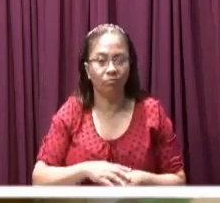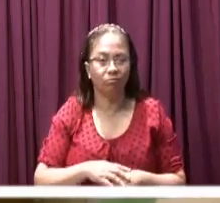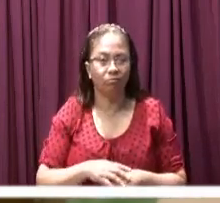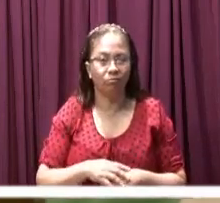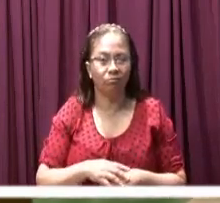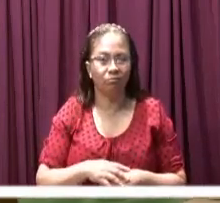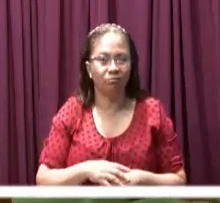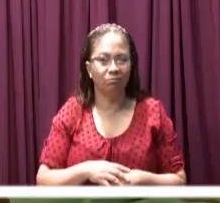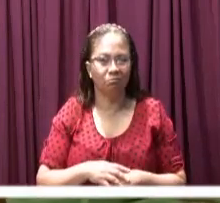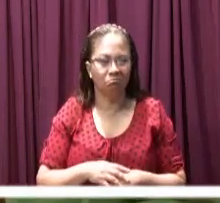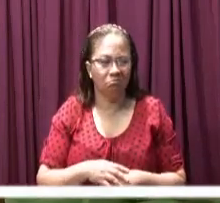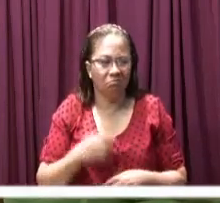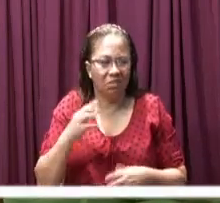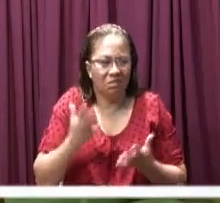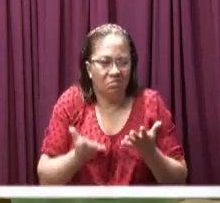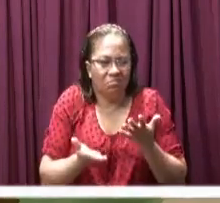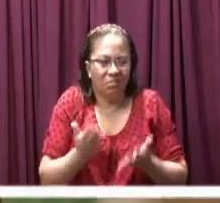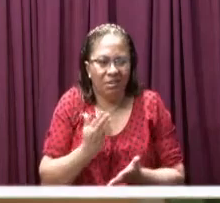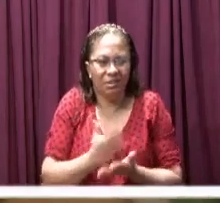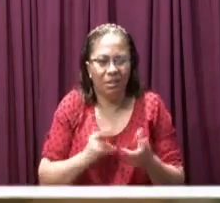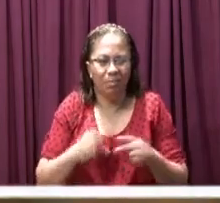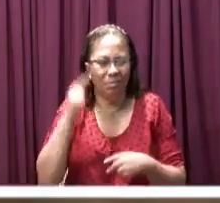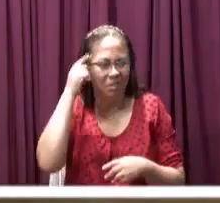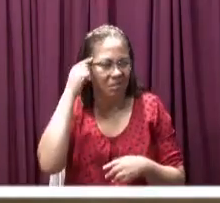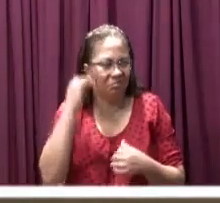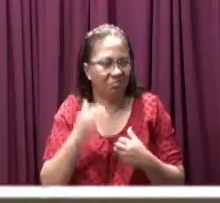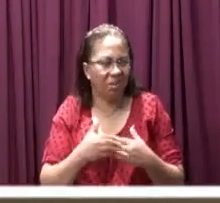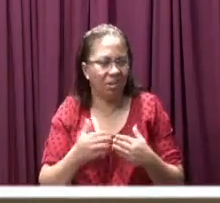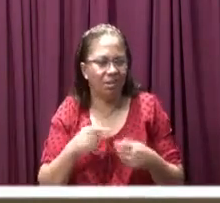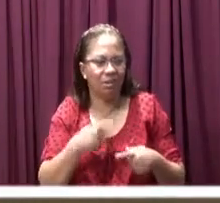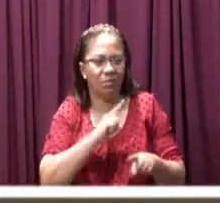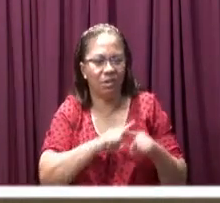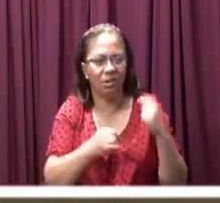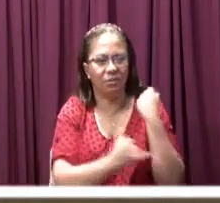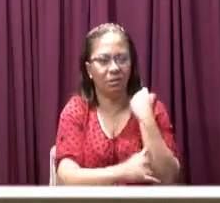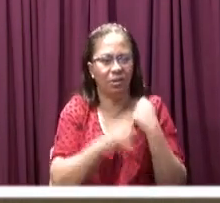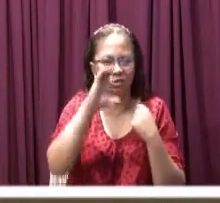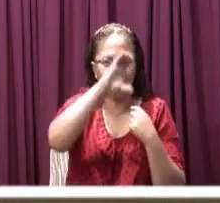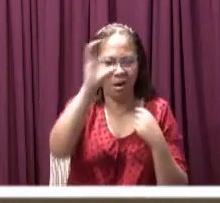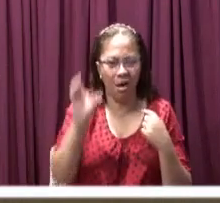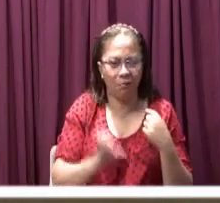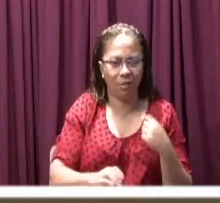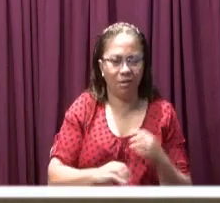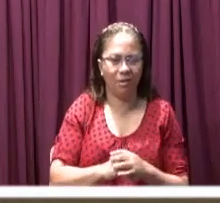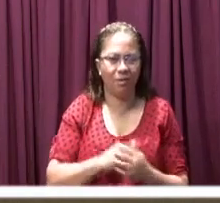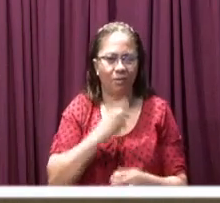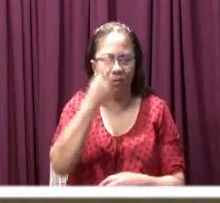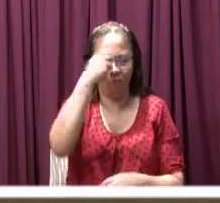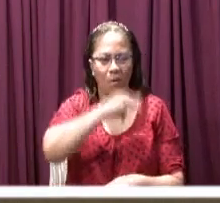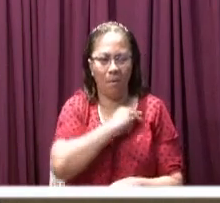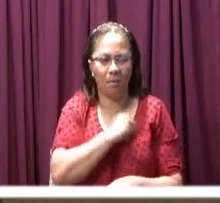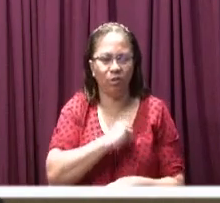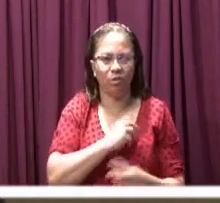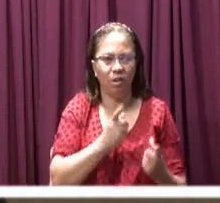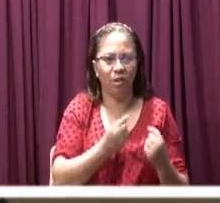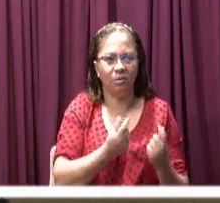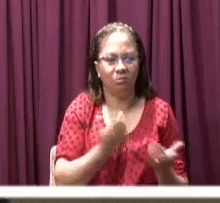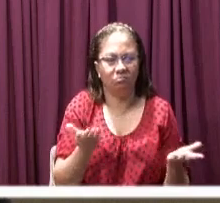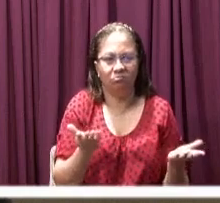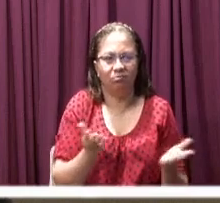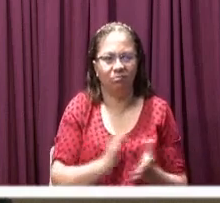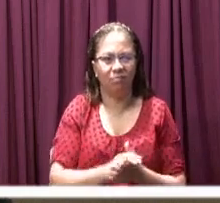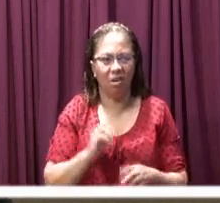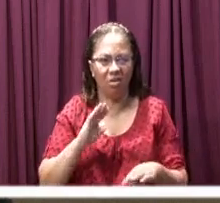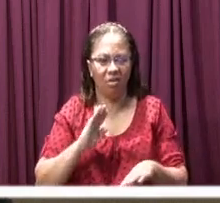Africa than do that, ain't it? Talk to me now. Eh? Plenty easier to go to Africa or somewhere else in the world than